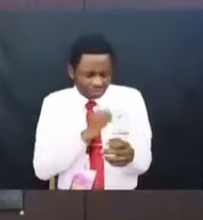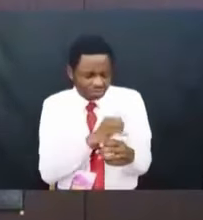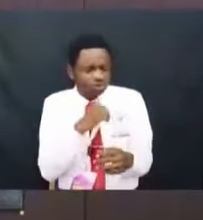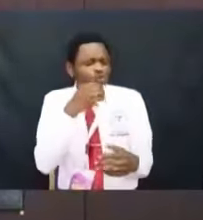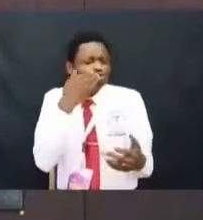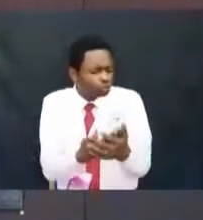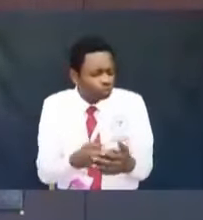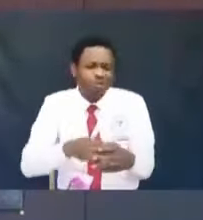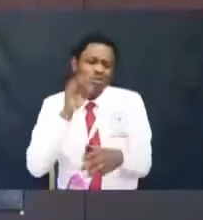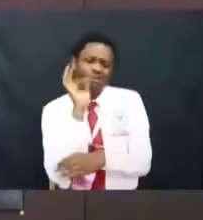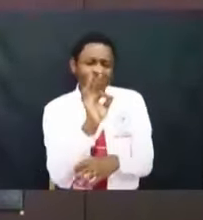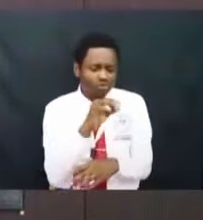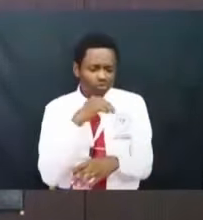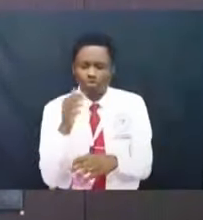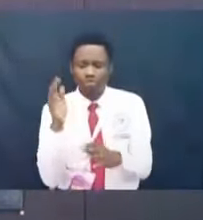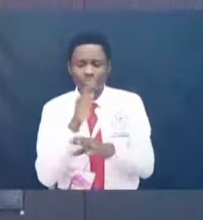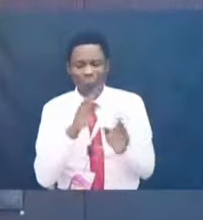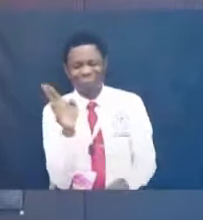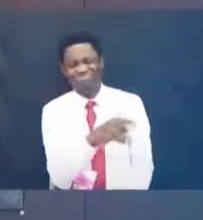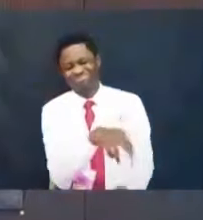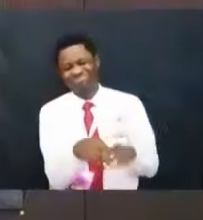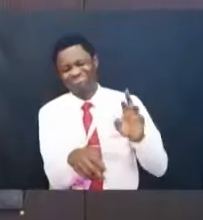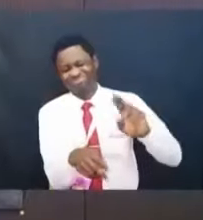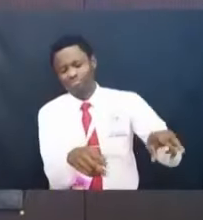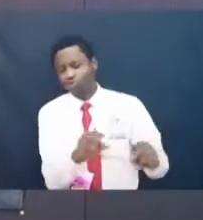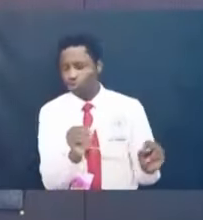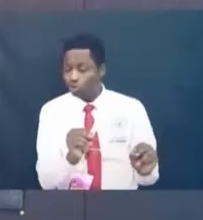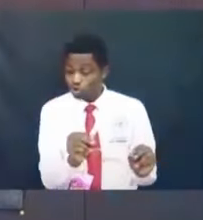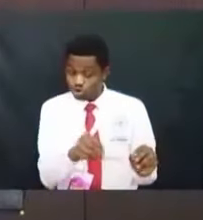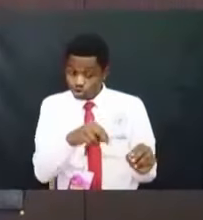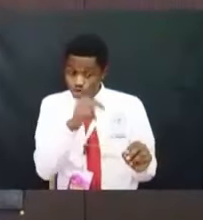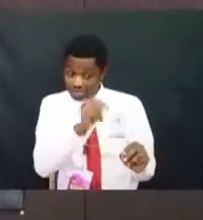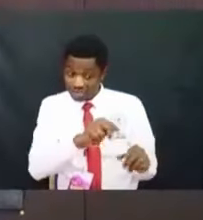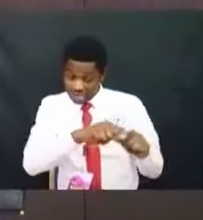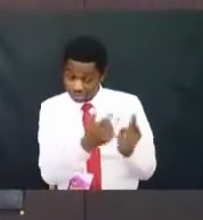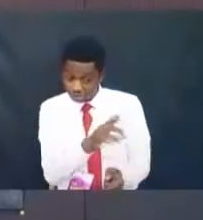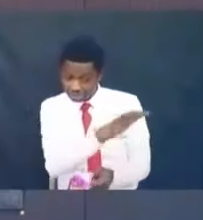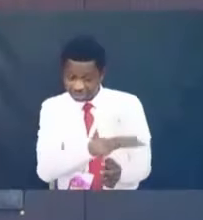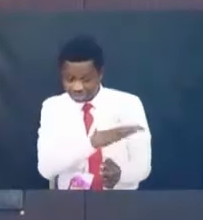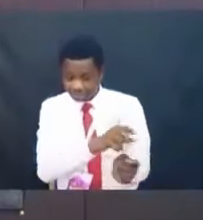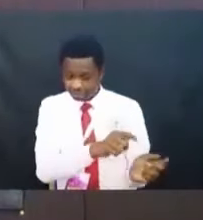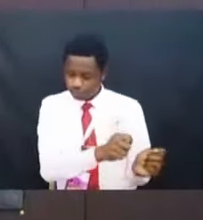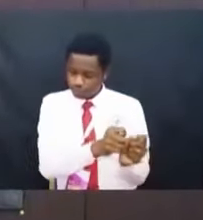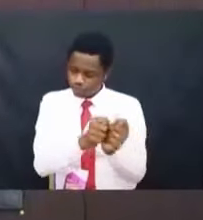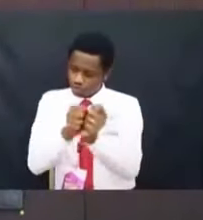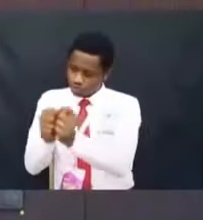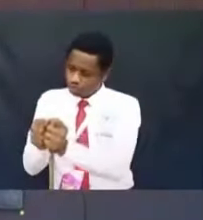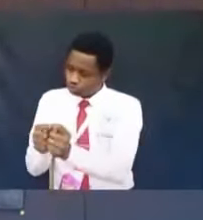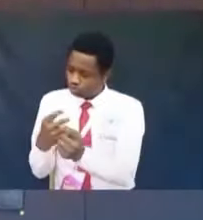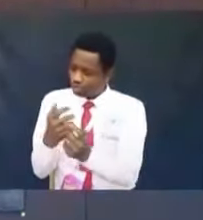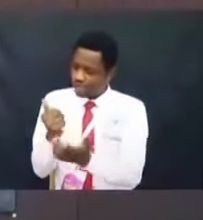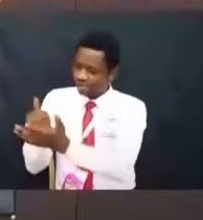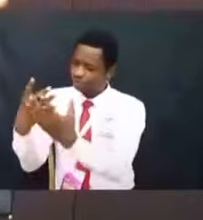teachers. Don't despise them. You will need them to accompany you to solve problems, because they are